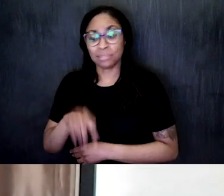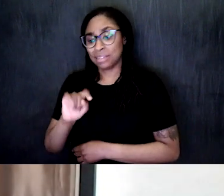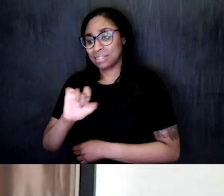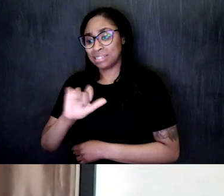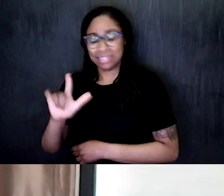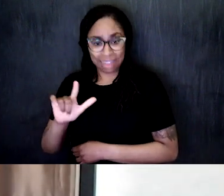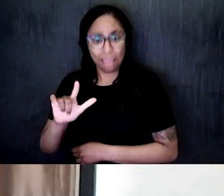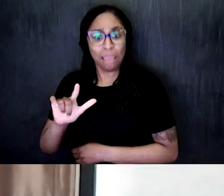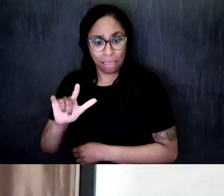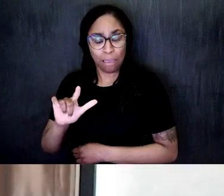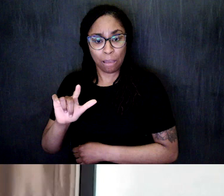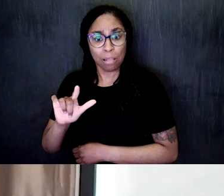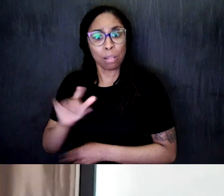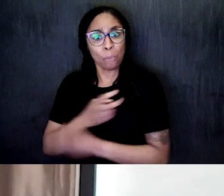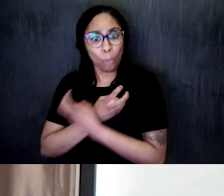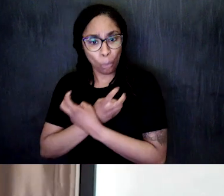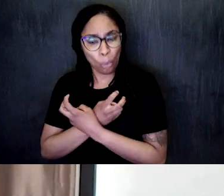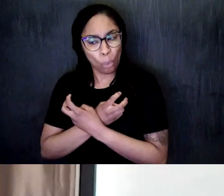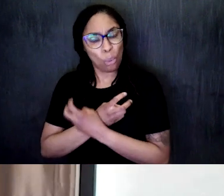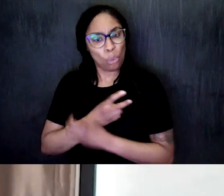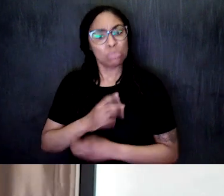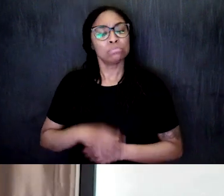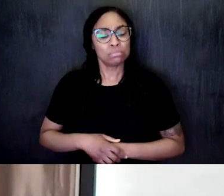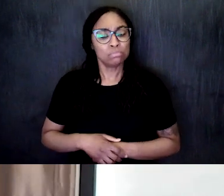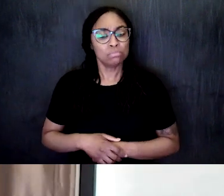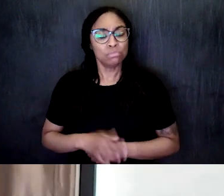your tailbone.